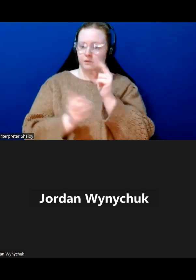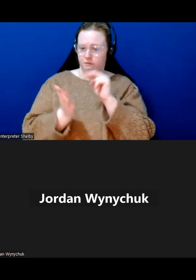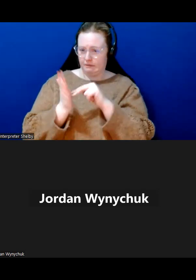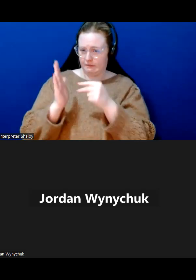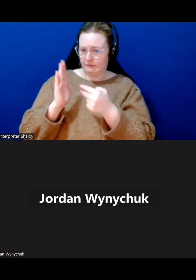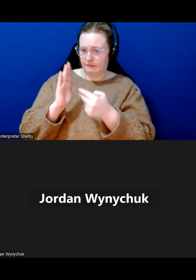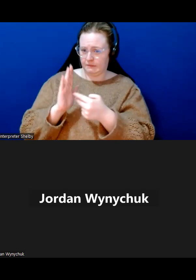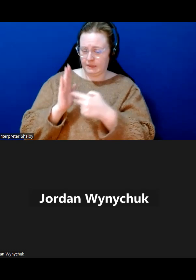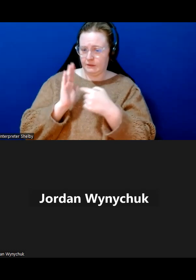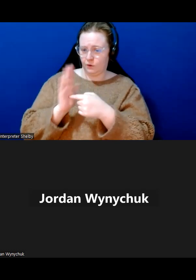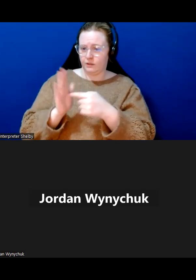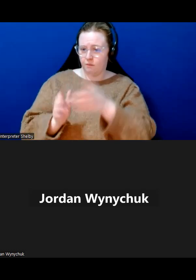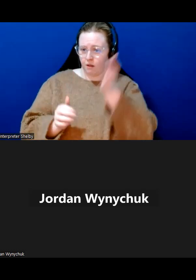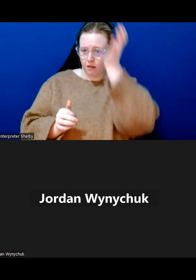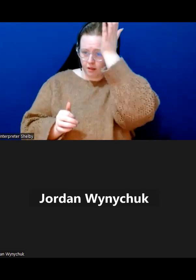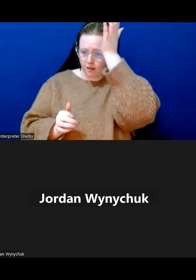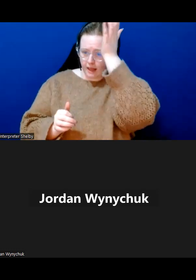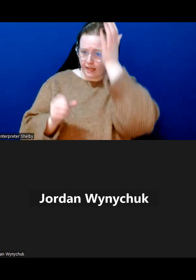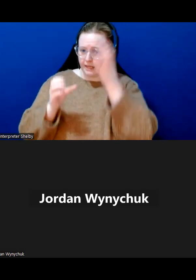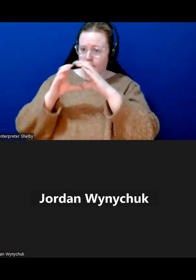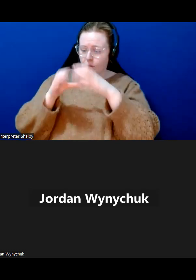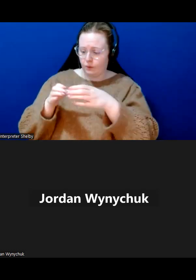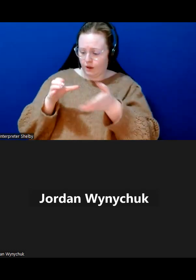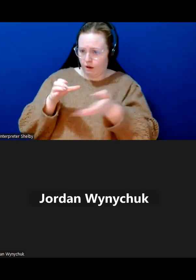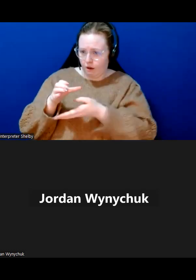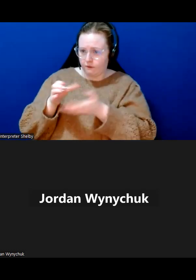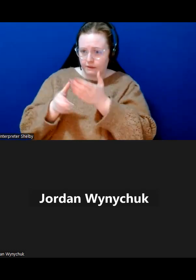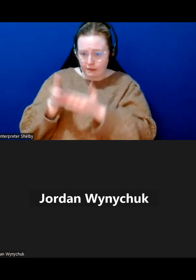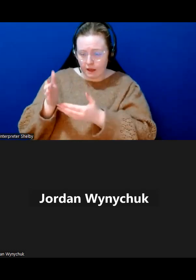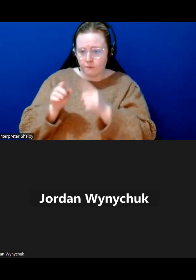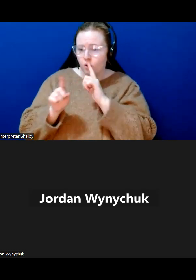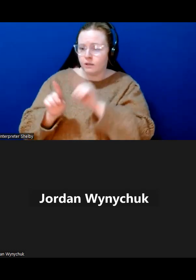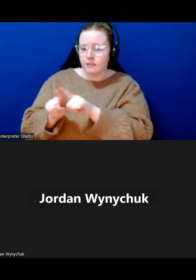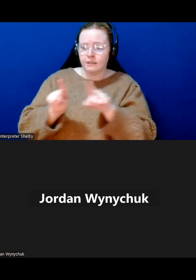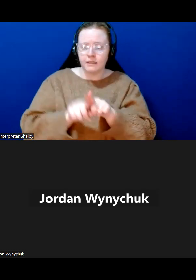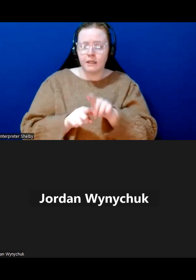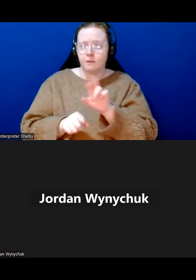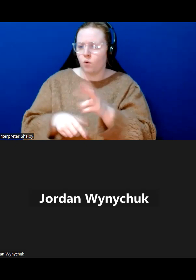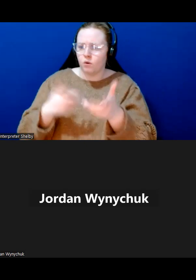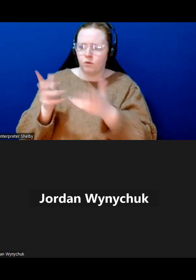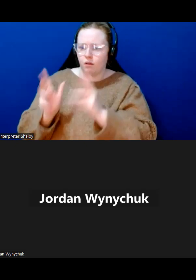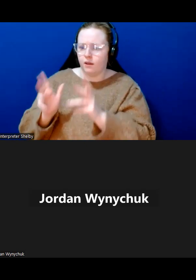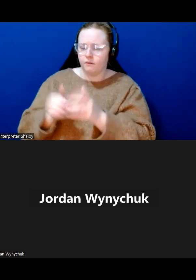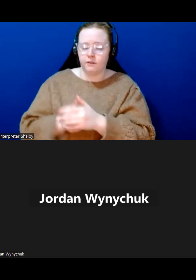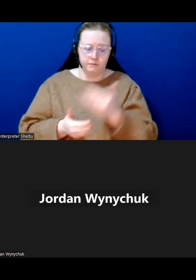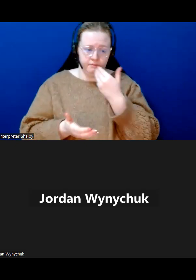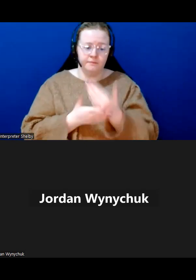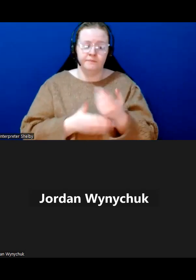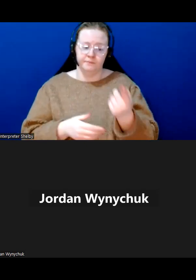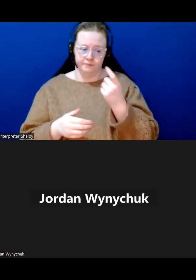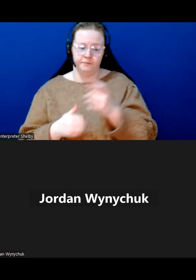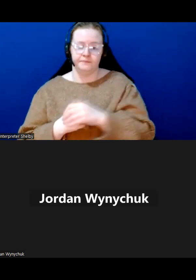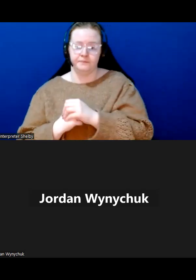bottom off, say for the lettuce, or just leave it like it is? If we wanted Initially, to, that's yeah. yeah, that's a great question. Initially, I